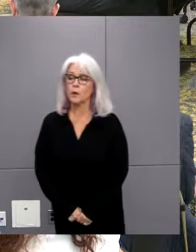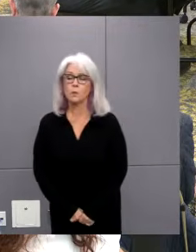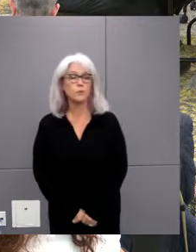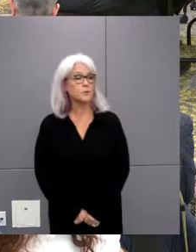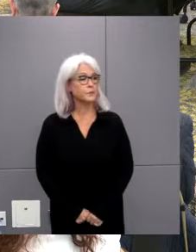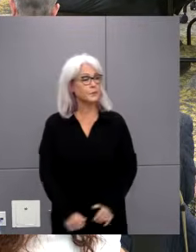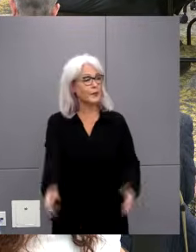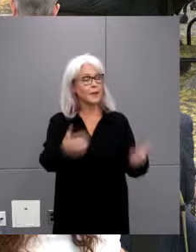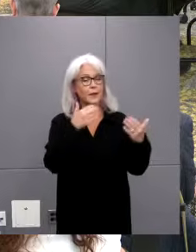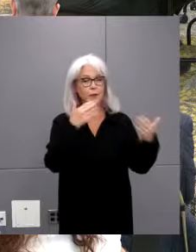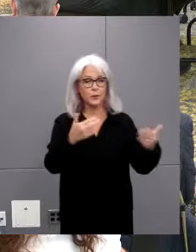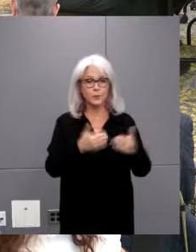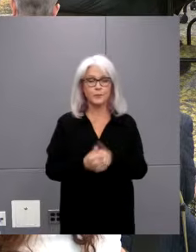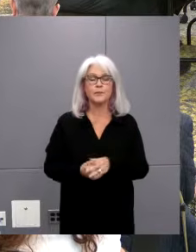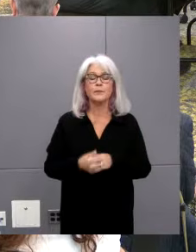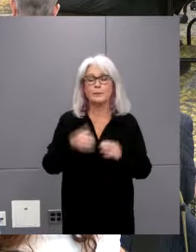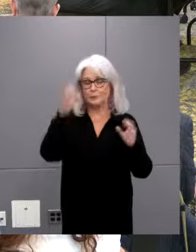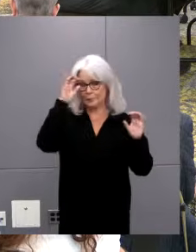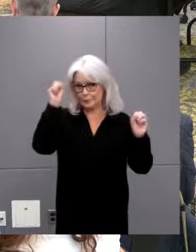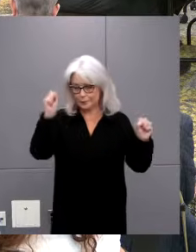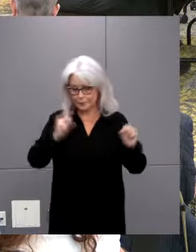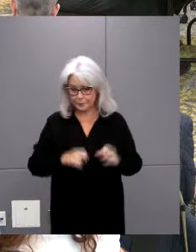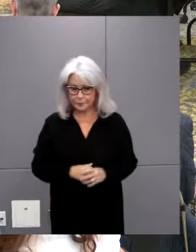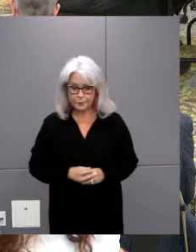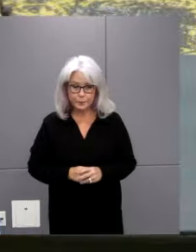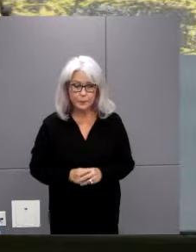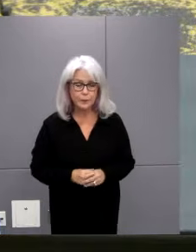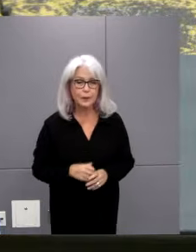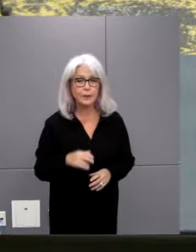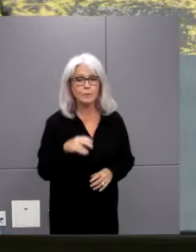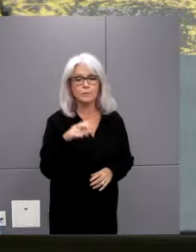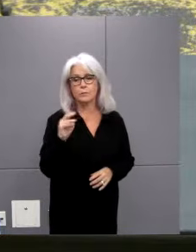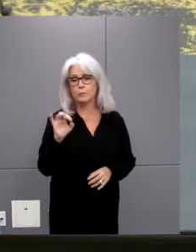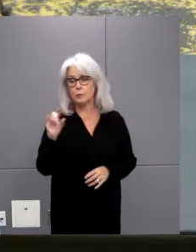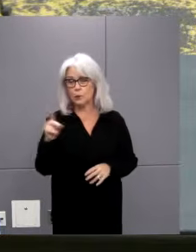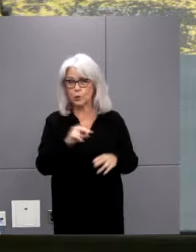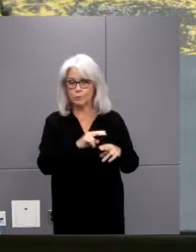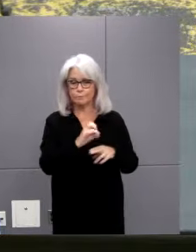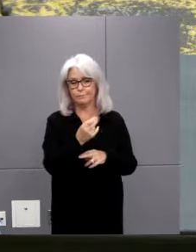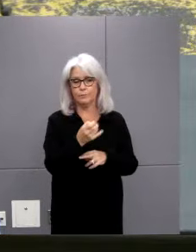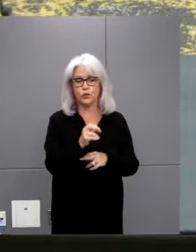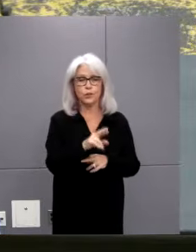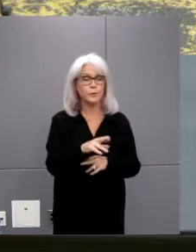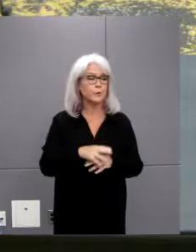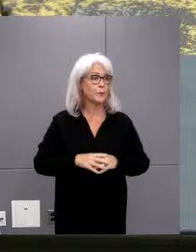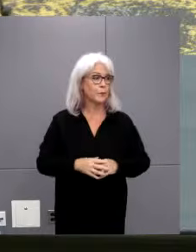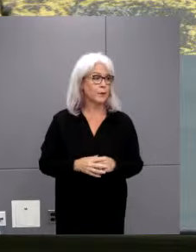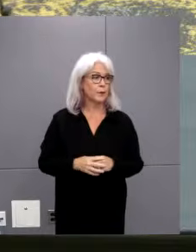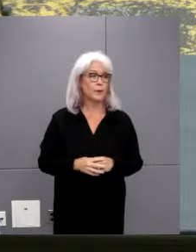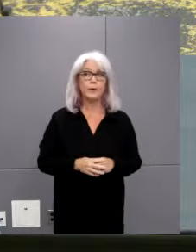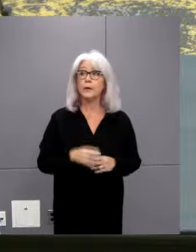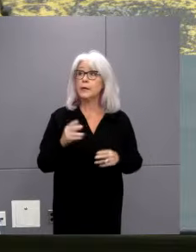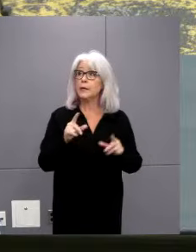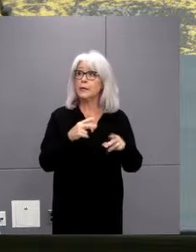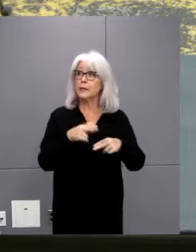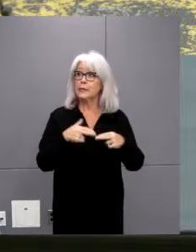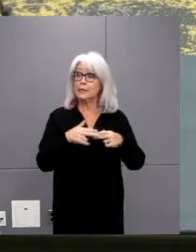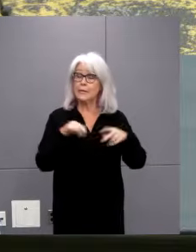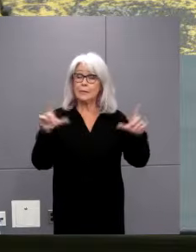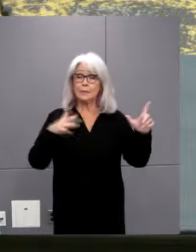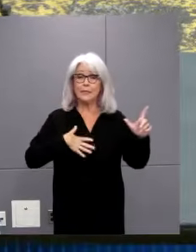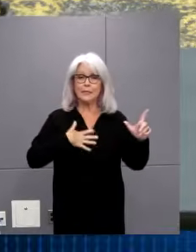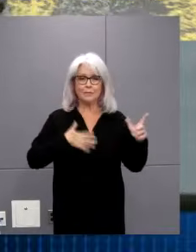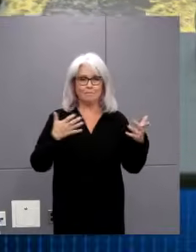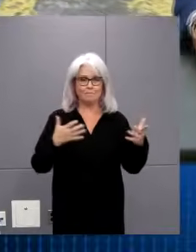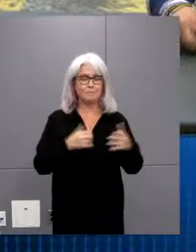Okay, thank you, Madam President, Board Chair. Do we have a slide up? Thank you.